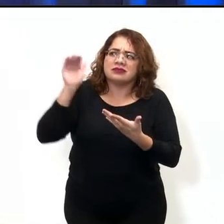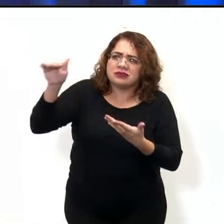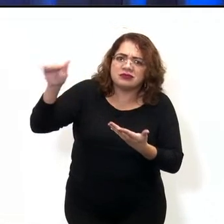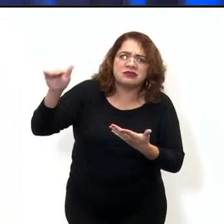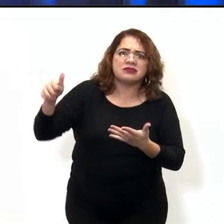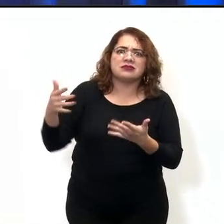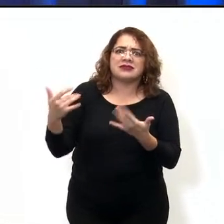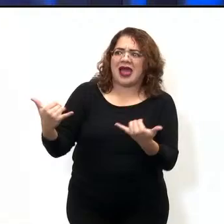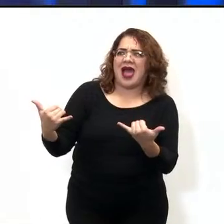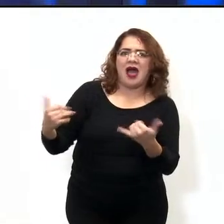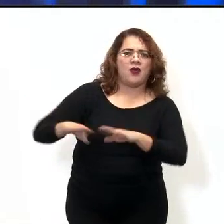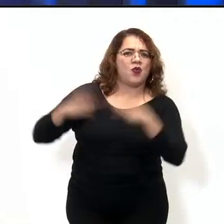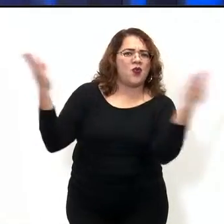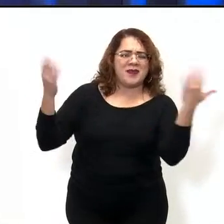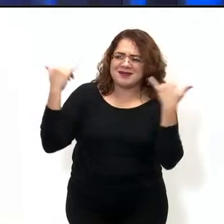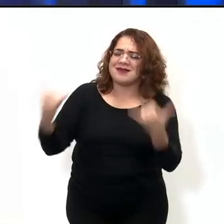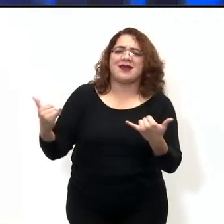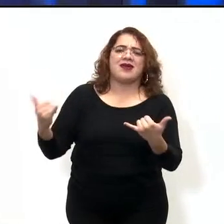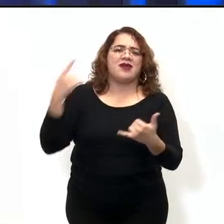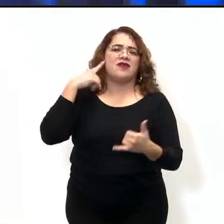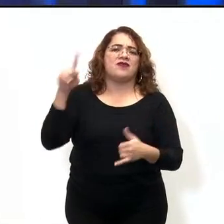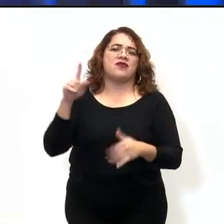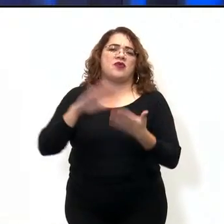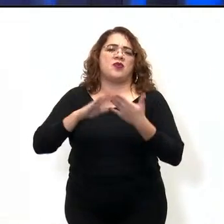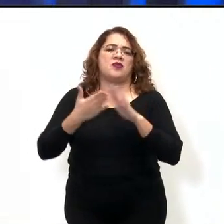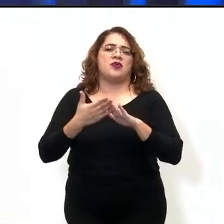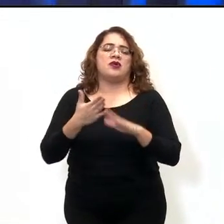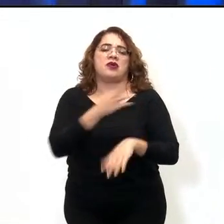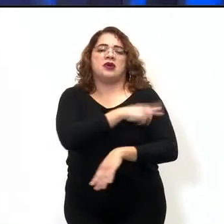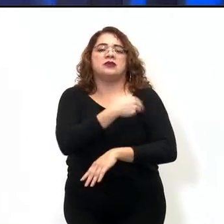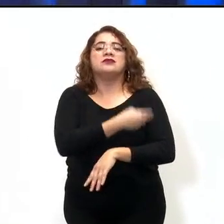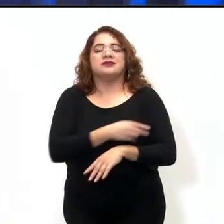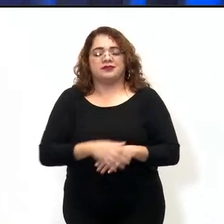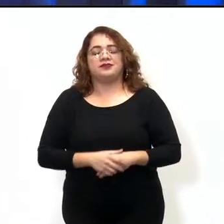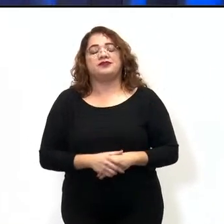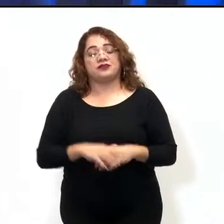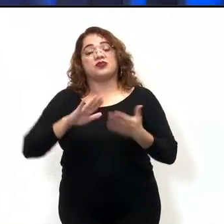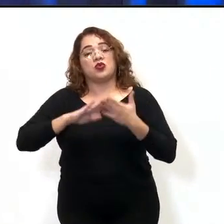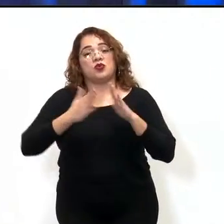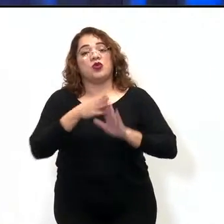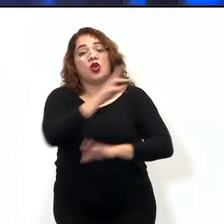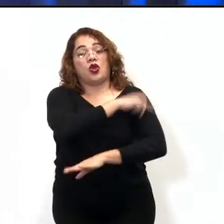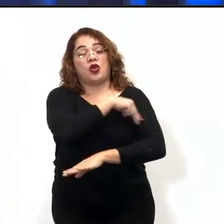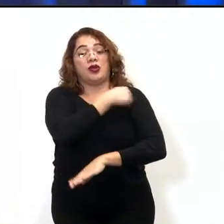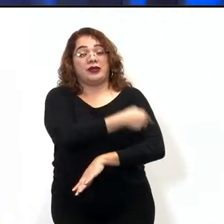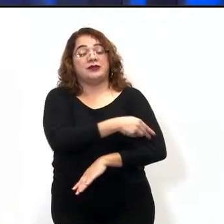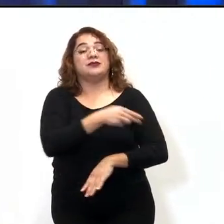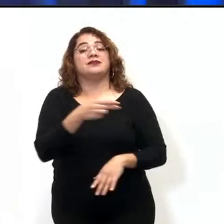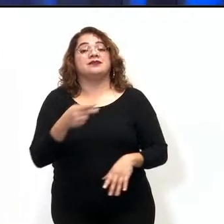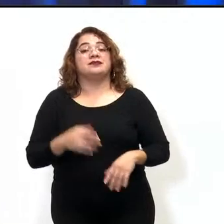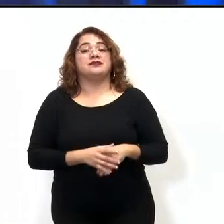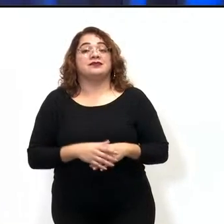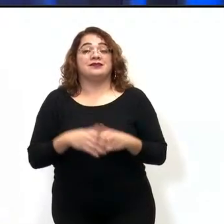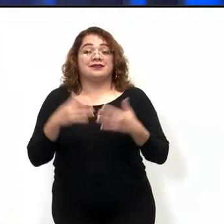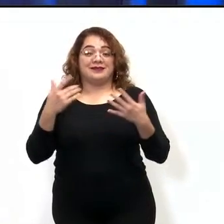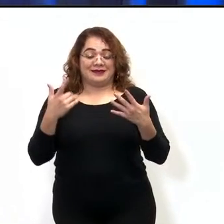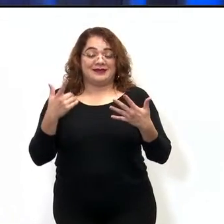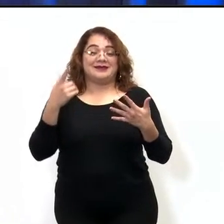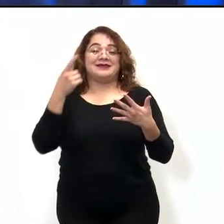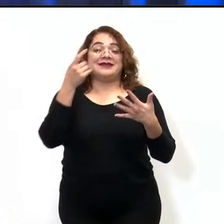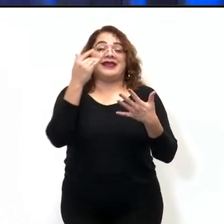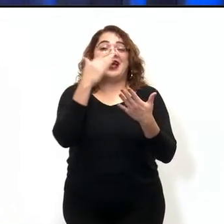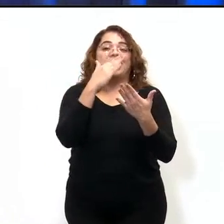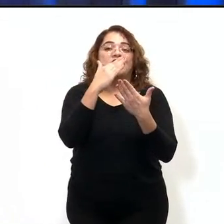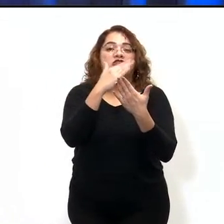facility immediately? So the community hospital is in its, from what I understand, it's in its final